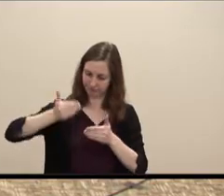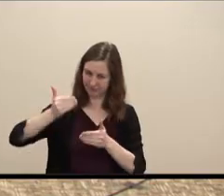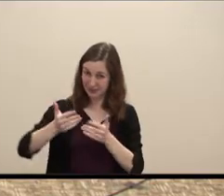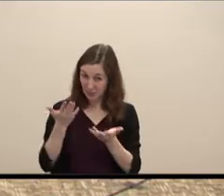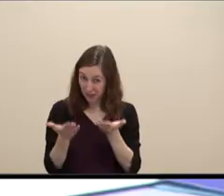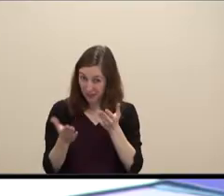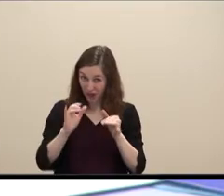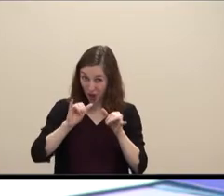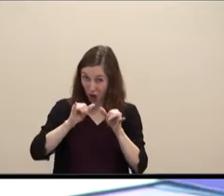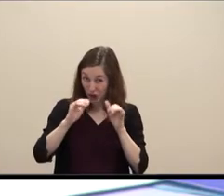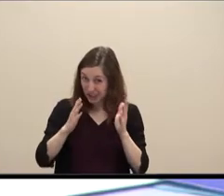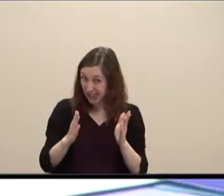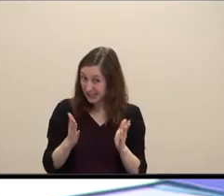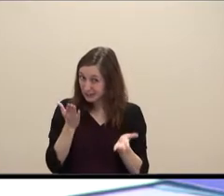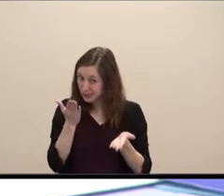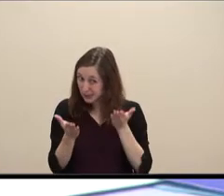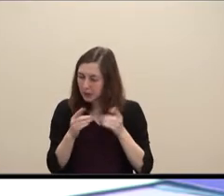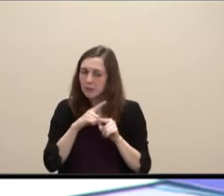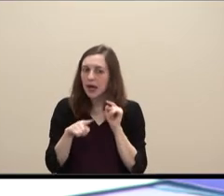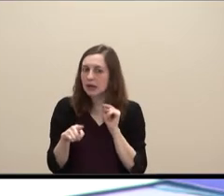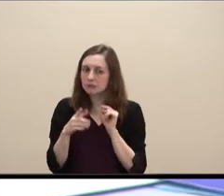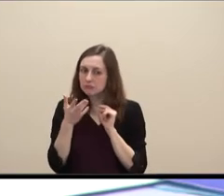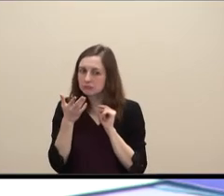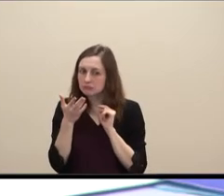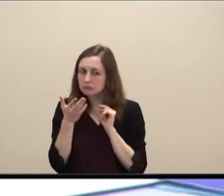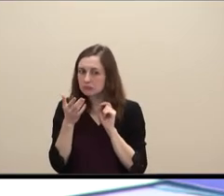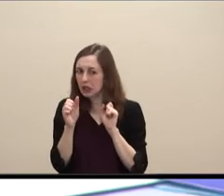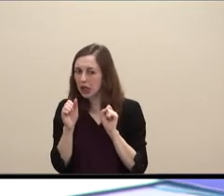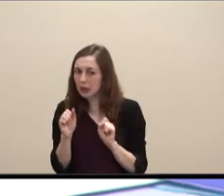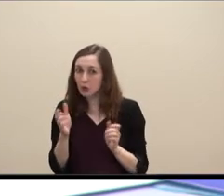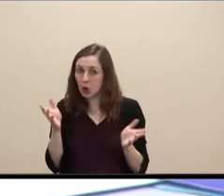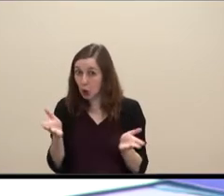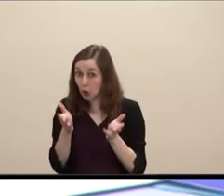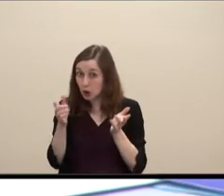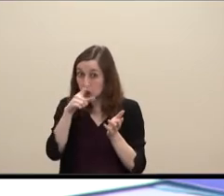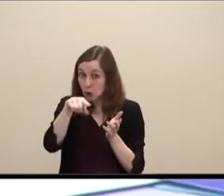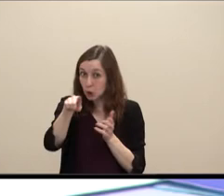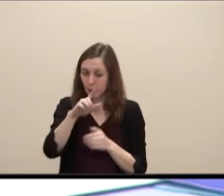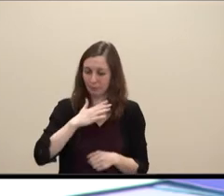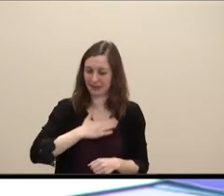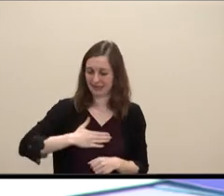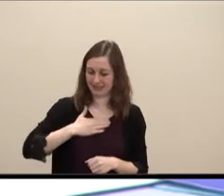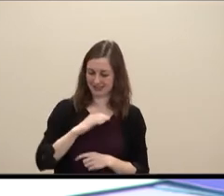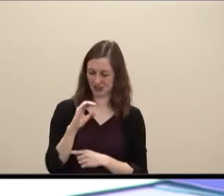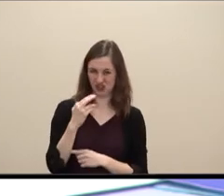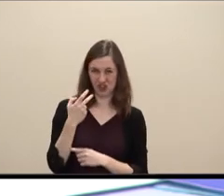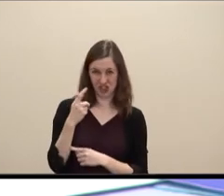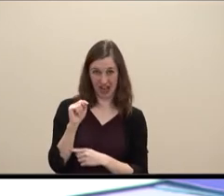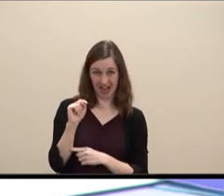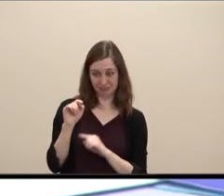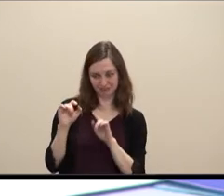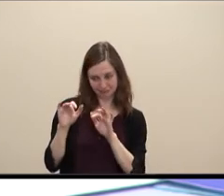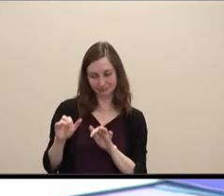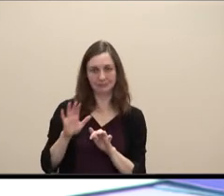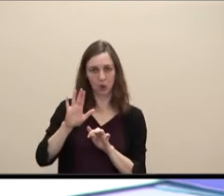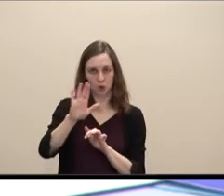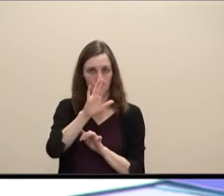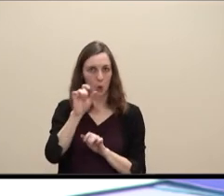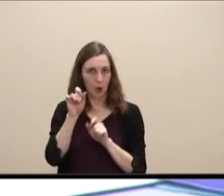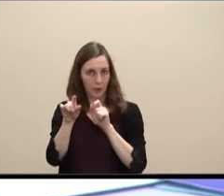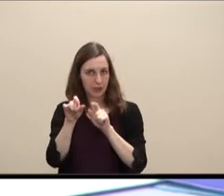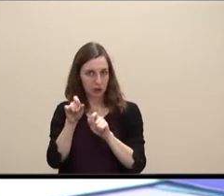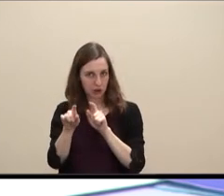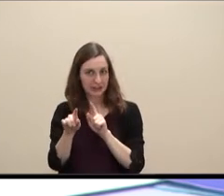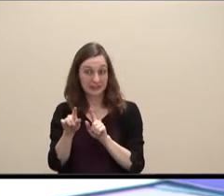could encourage mm-hmm. people to put their questions in the chat more, mm-hmm. Especially when we get involved in